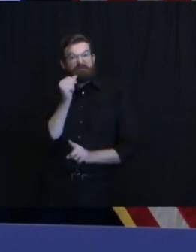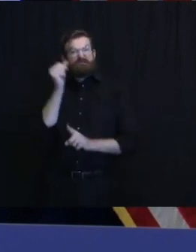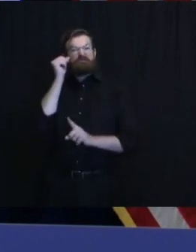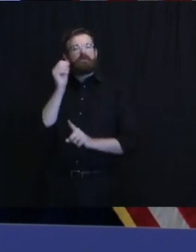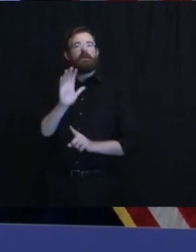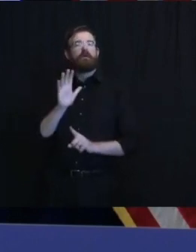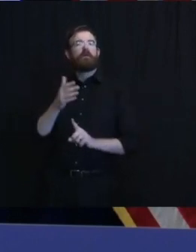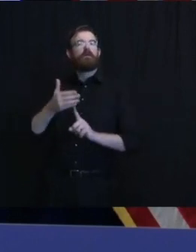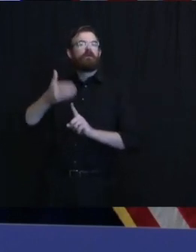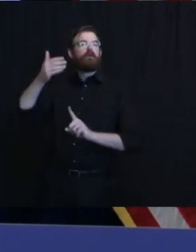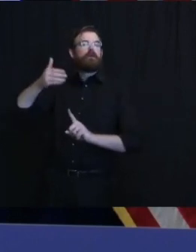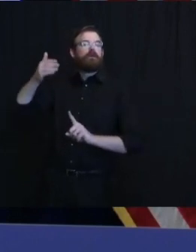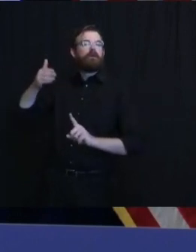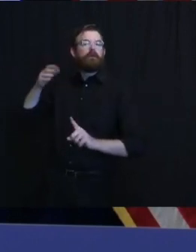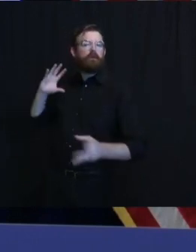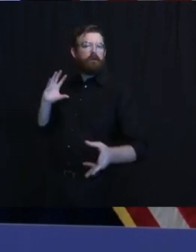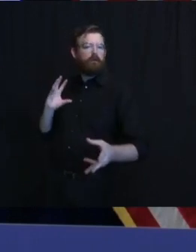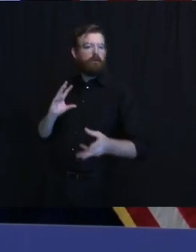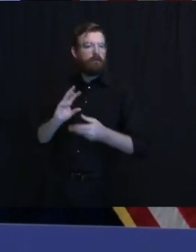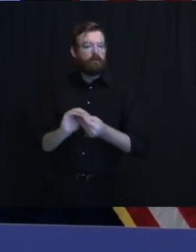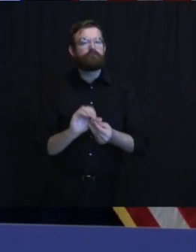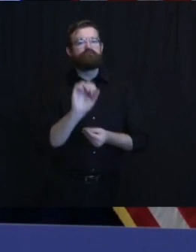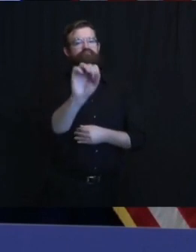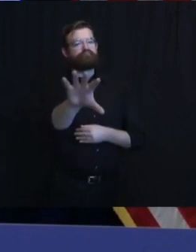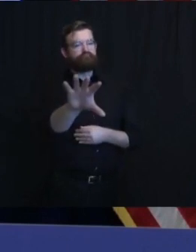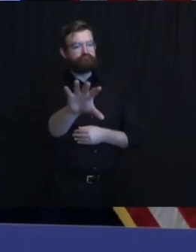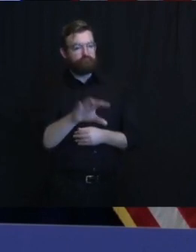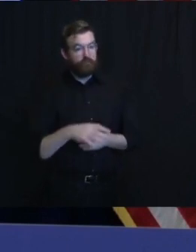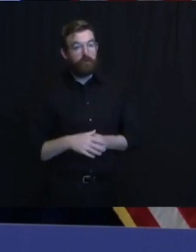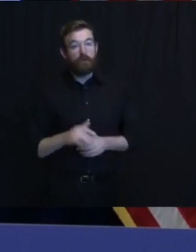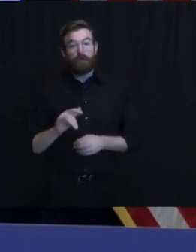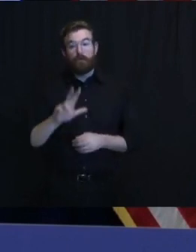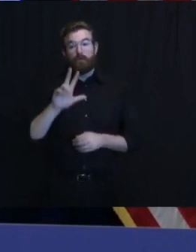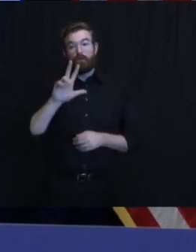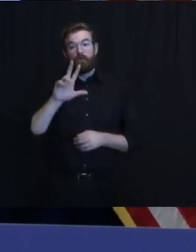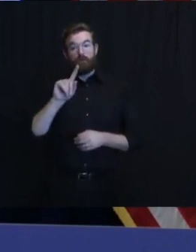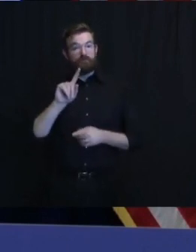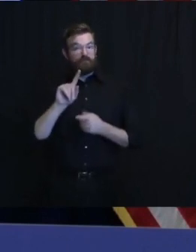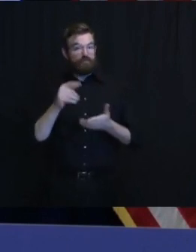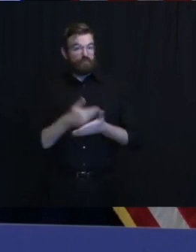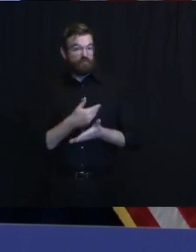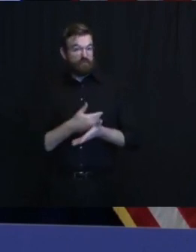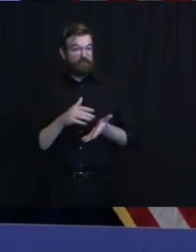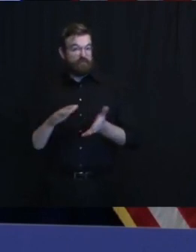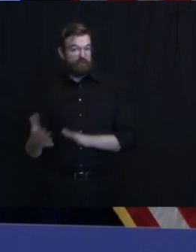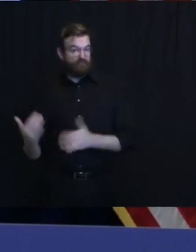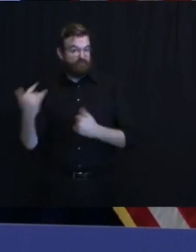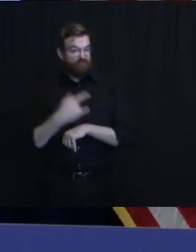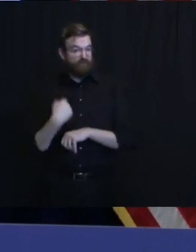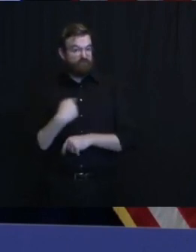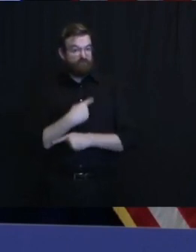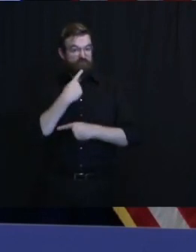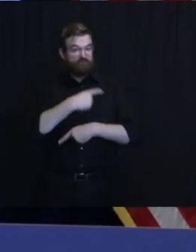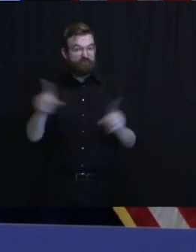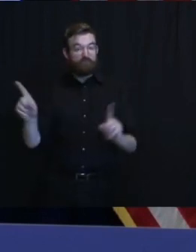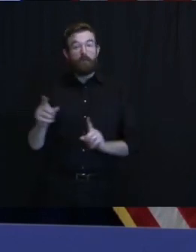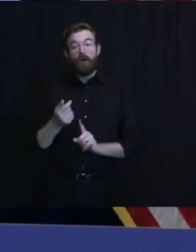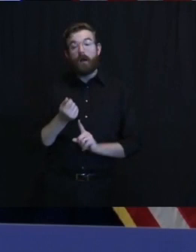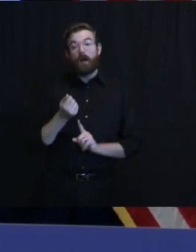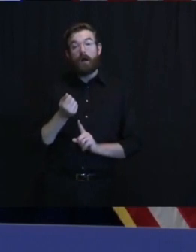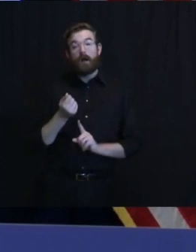earlier than July. At the state's veterans' homes, the numbers remain the same as they do at the psychiatric